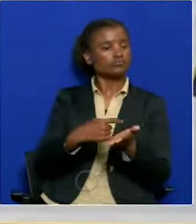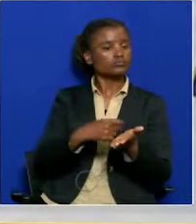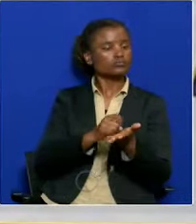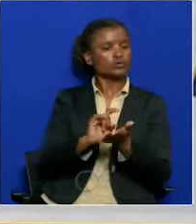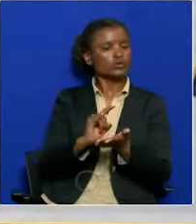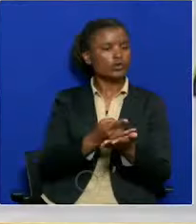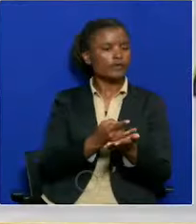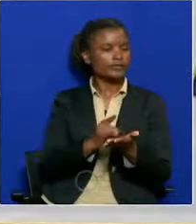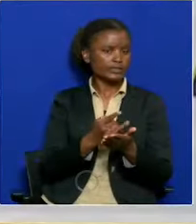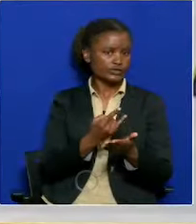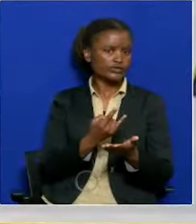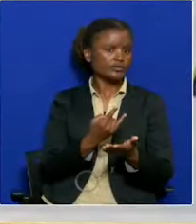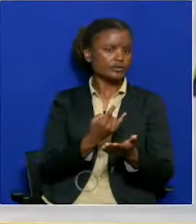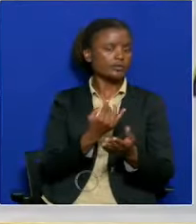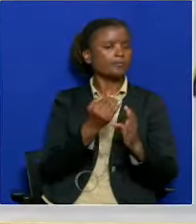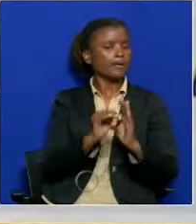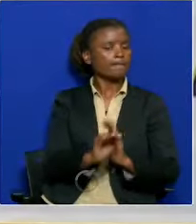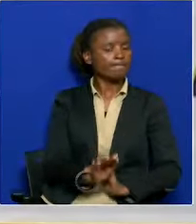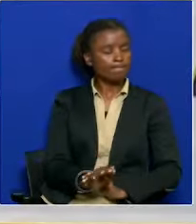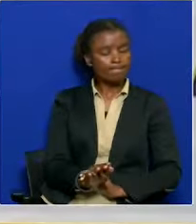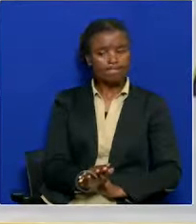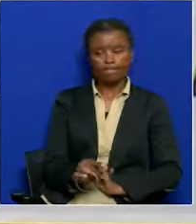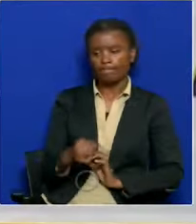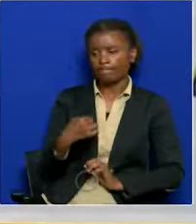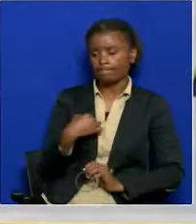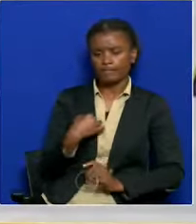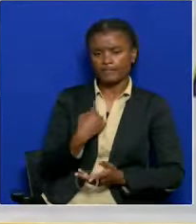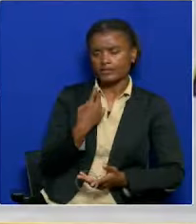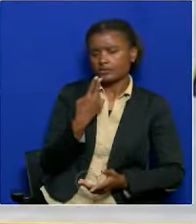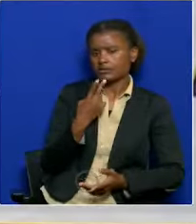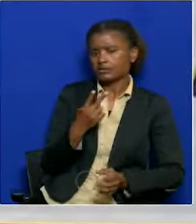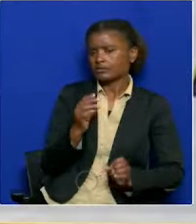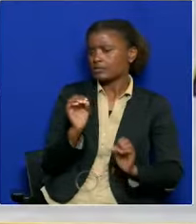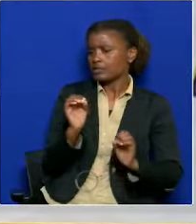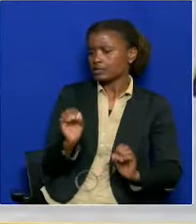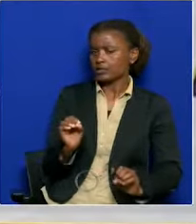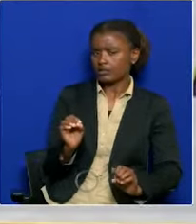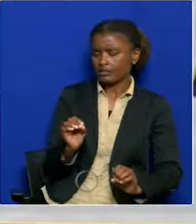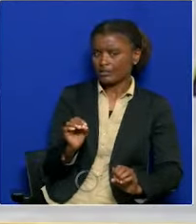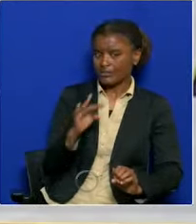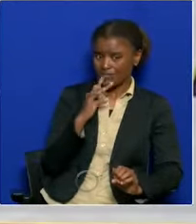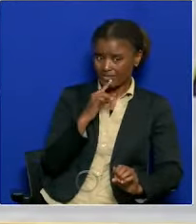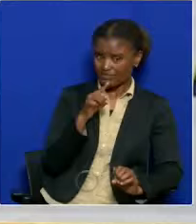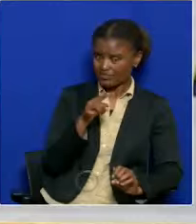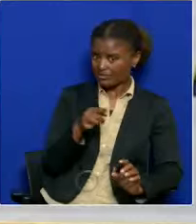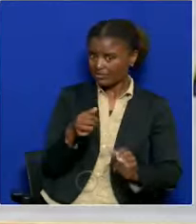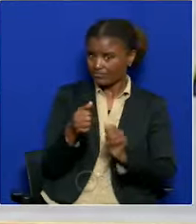I don't see anything to perceive me with General Sibiya, because